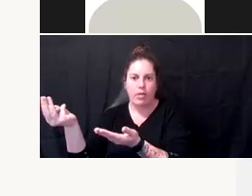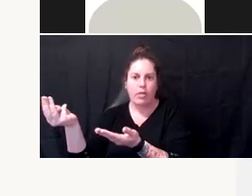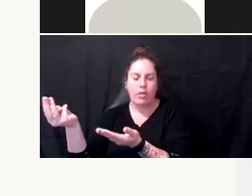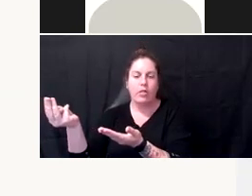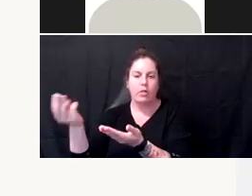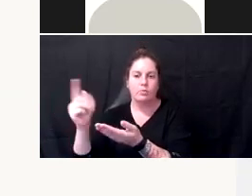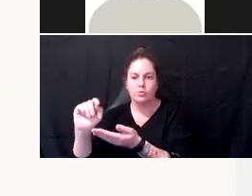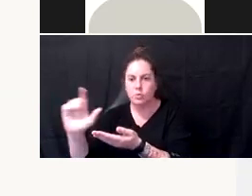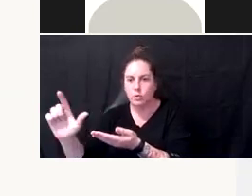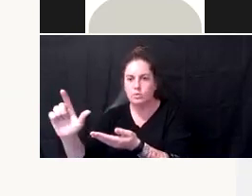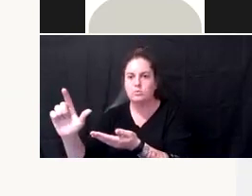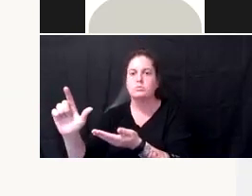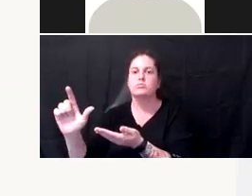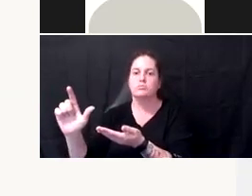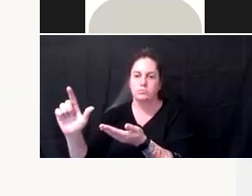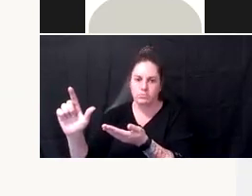then